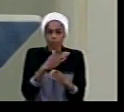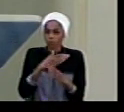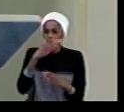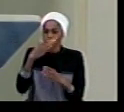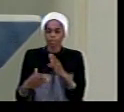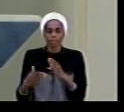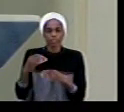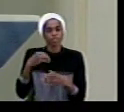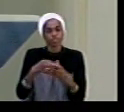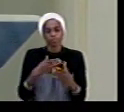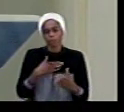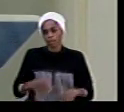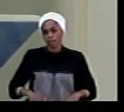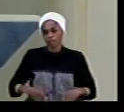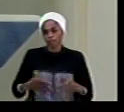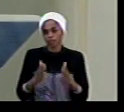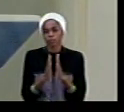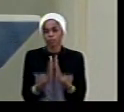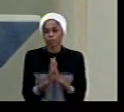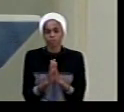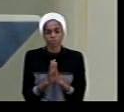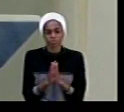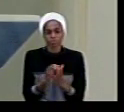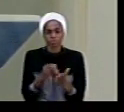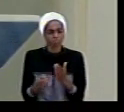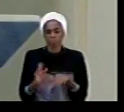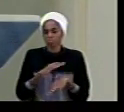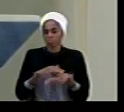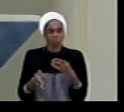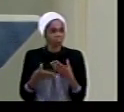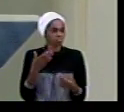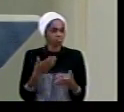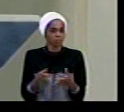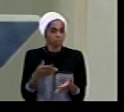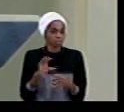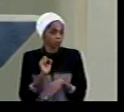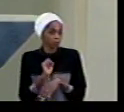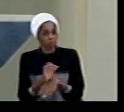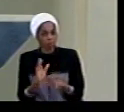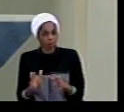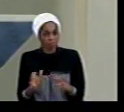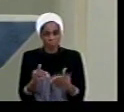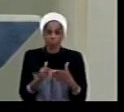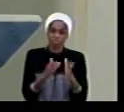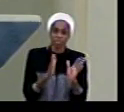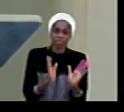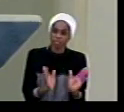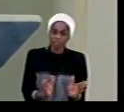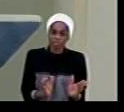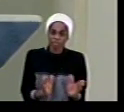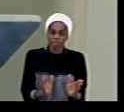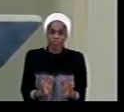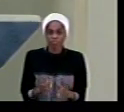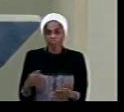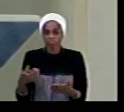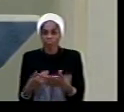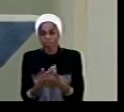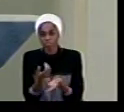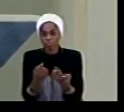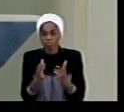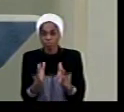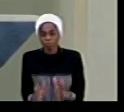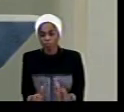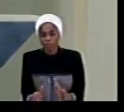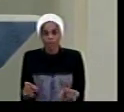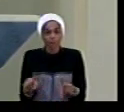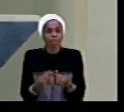life. It doesn't matter whether you are a worker, whether you are a leader, whether you are a newcomer, as you are